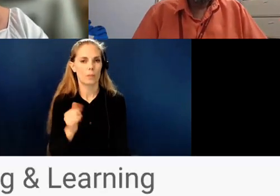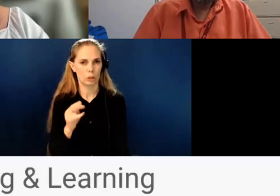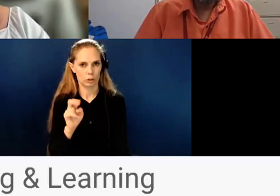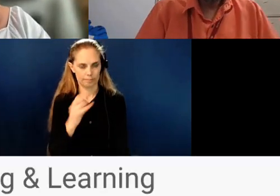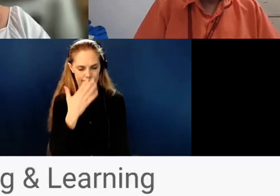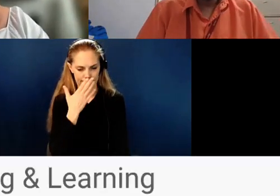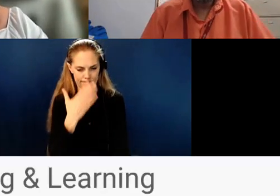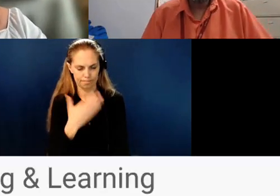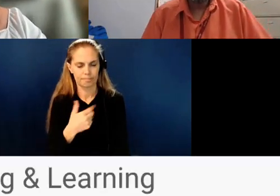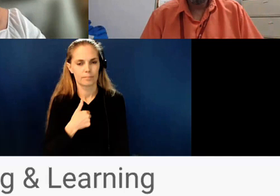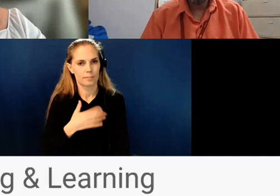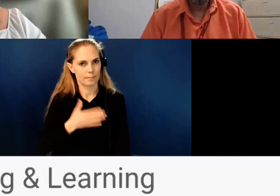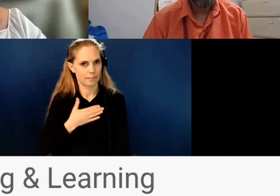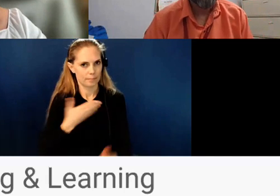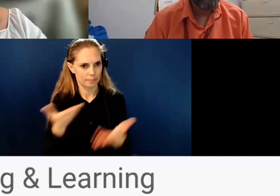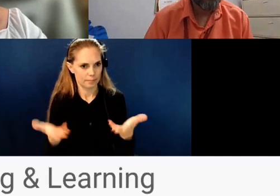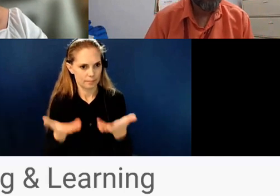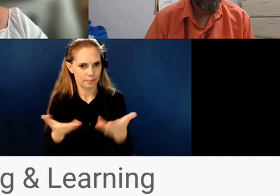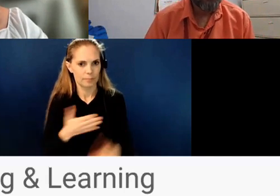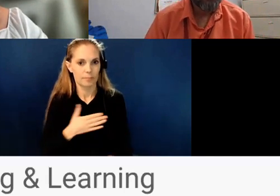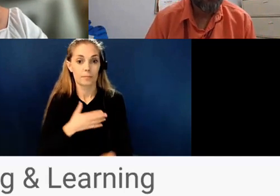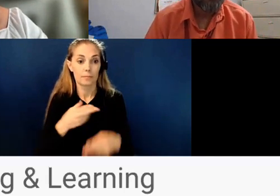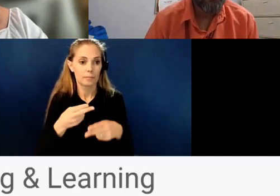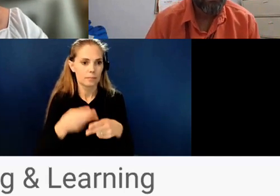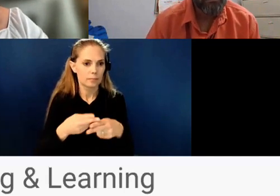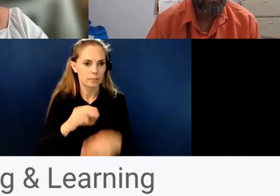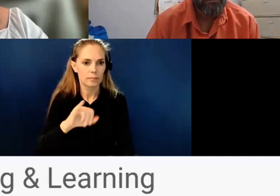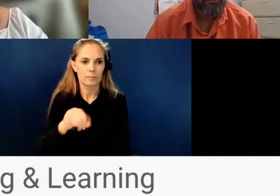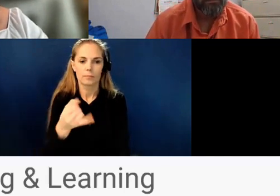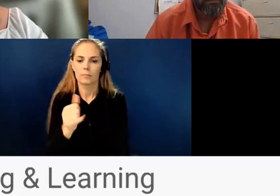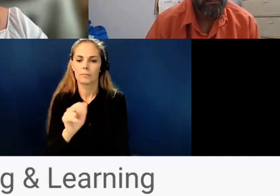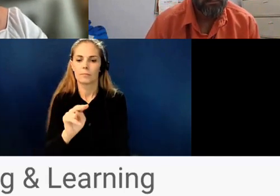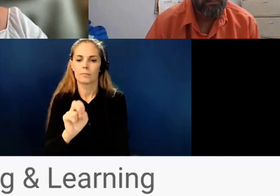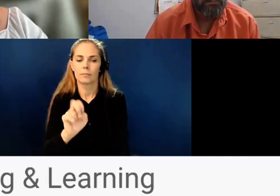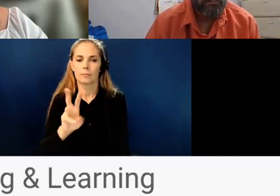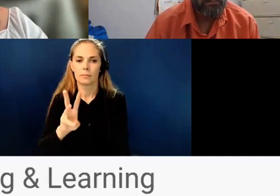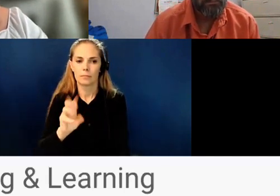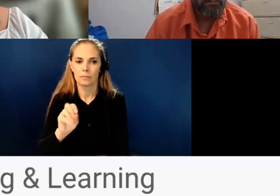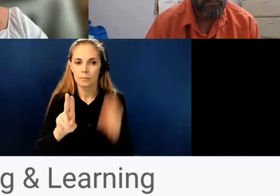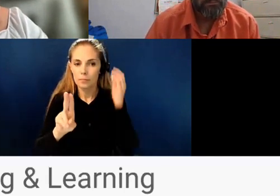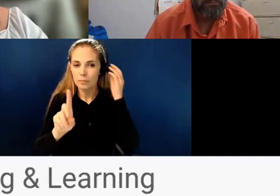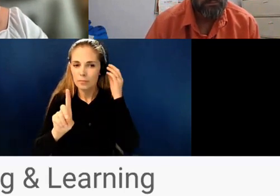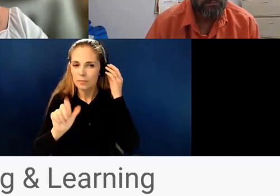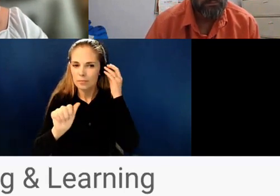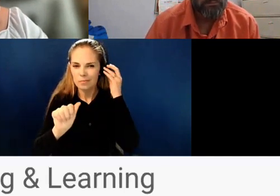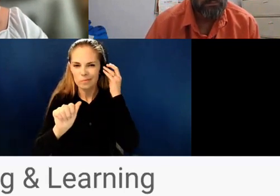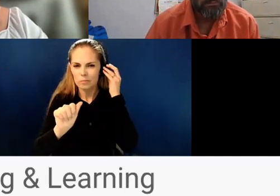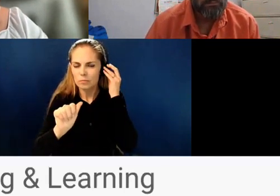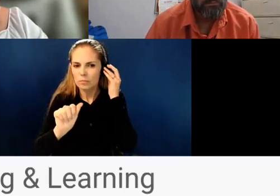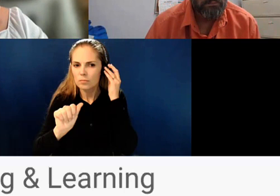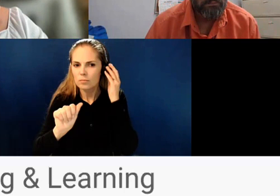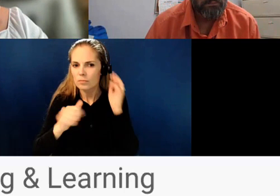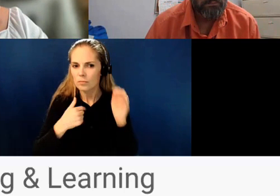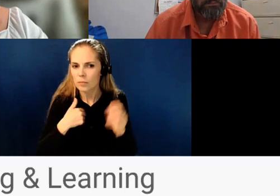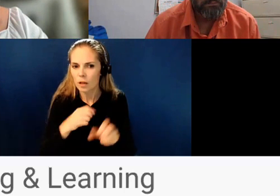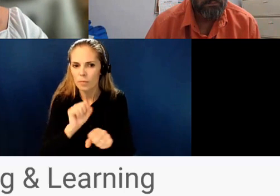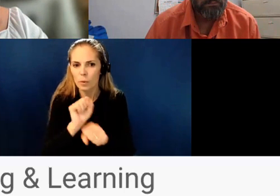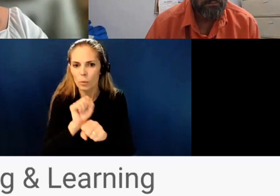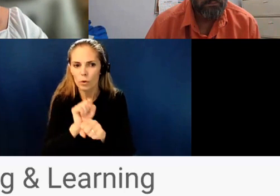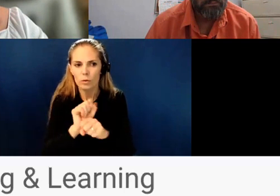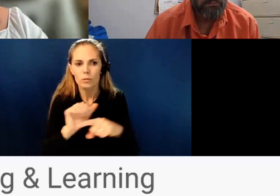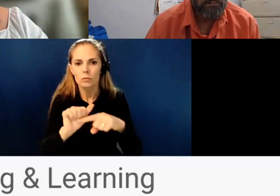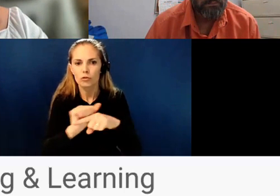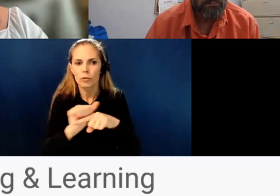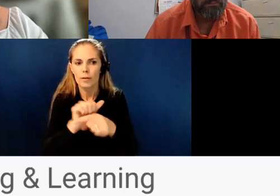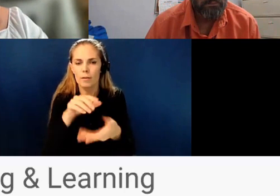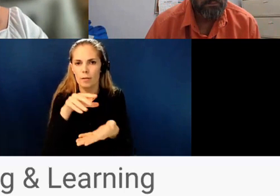Jane Wouda. I've been working at the Training and Learning Center of Renfrew County as a literacy and basic skills instructor for